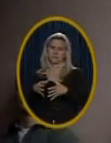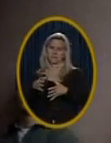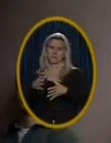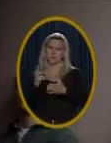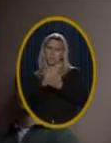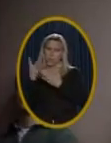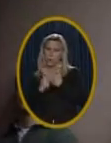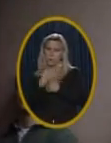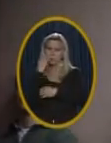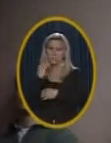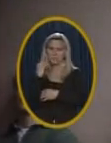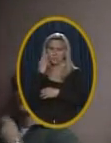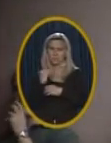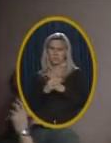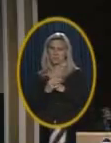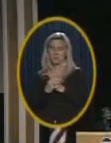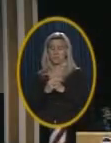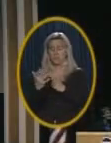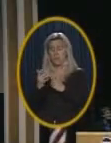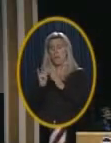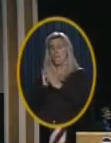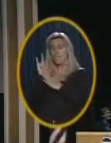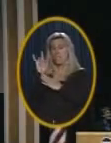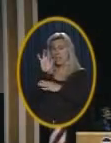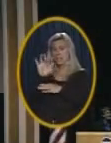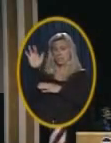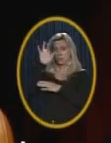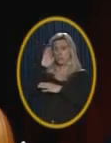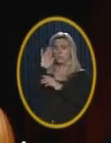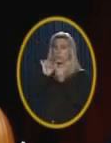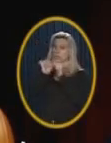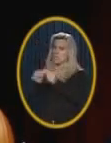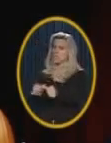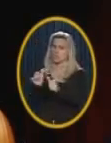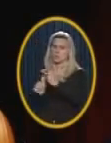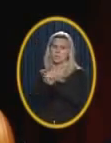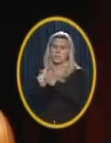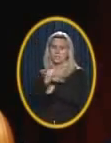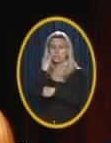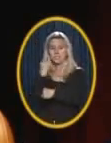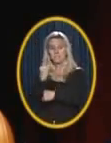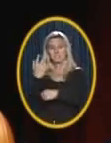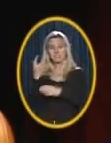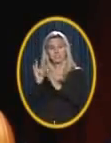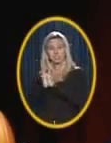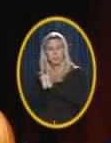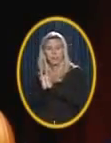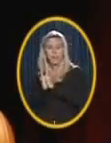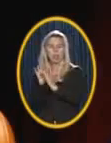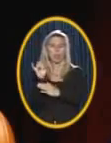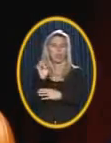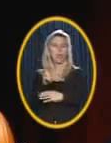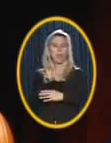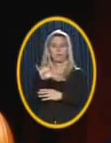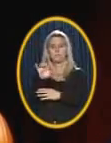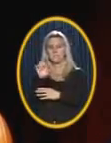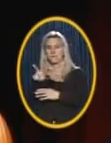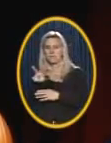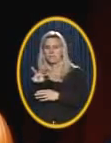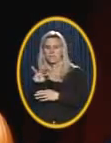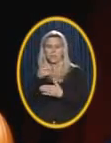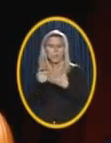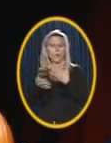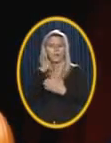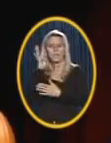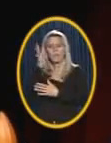program. Well, flying in space is going to continue to be dangerous, whether you're flying it with a shuttle or a CEV or whatever